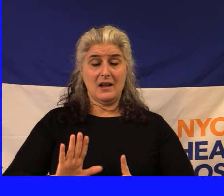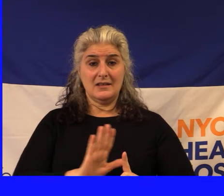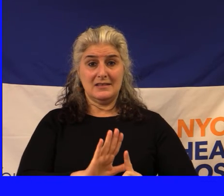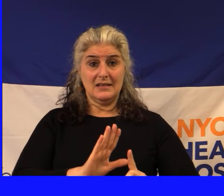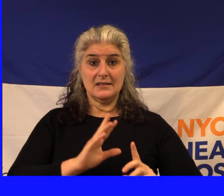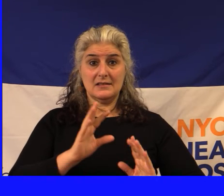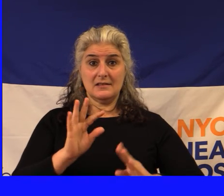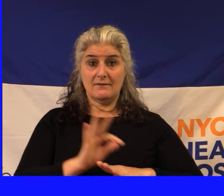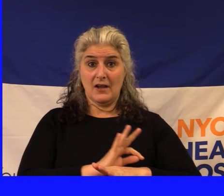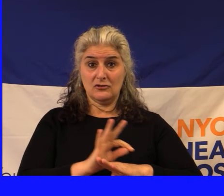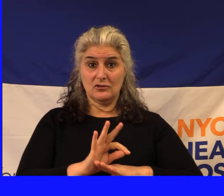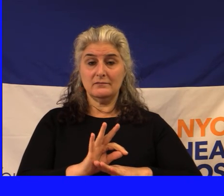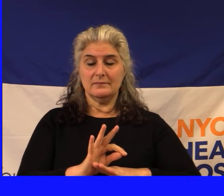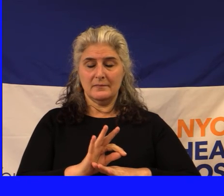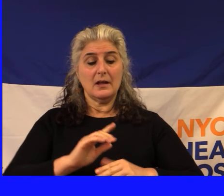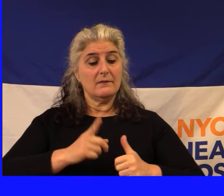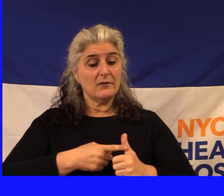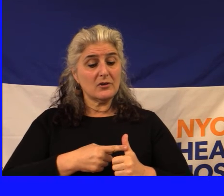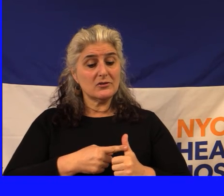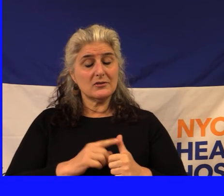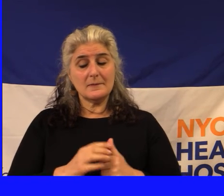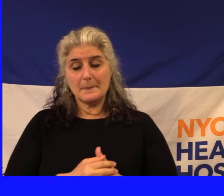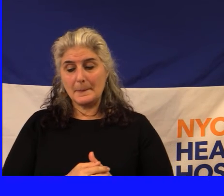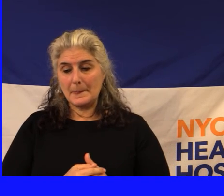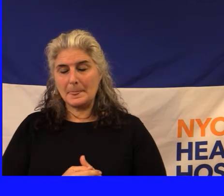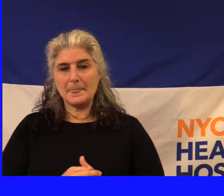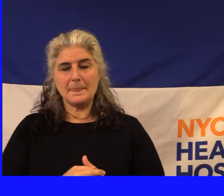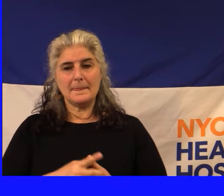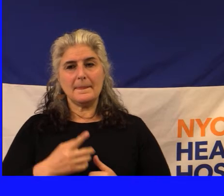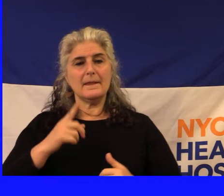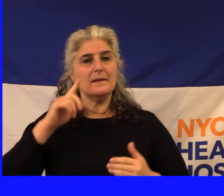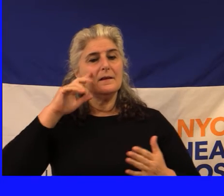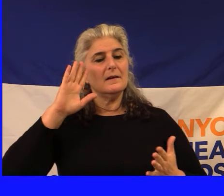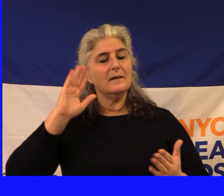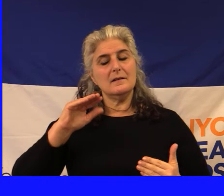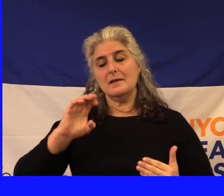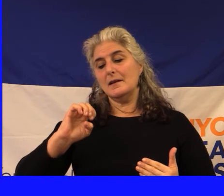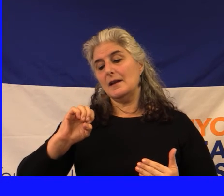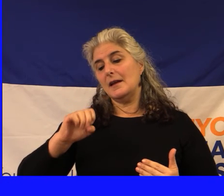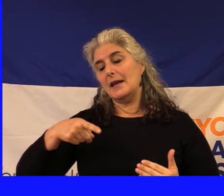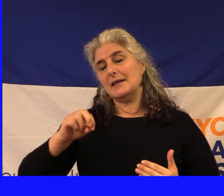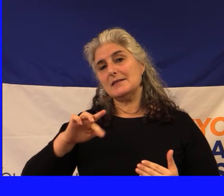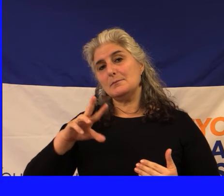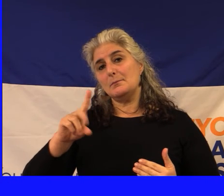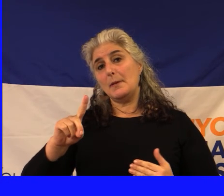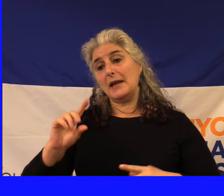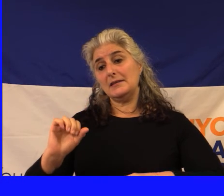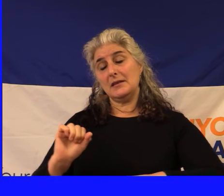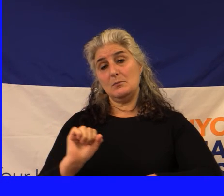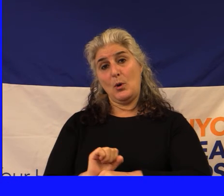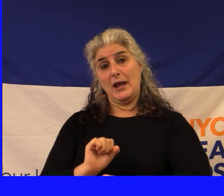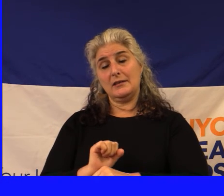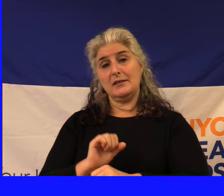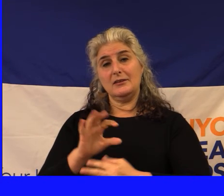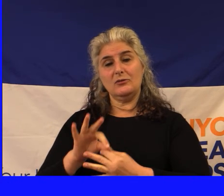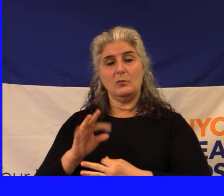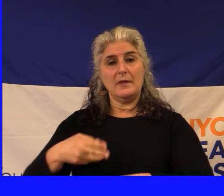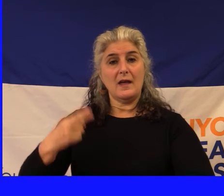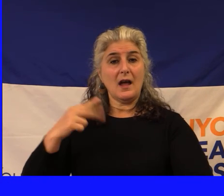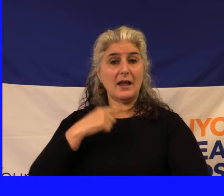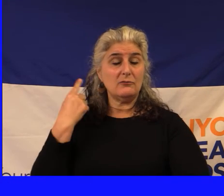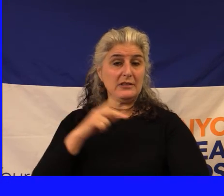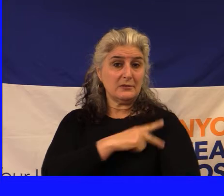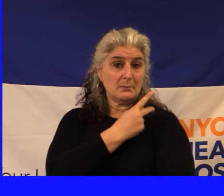functions. So first is expected practices for high-risk patients. These exist in